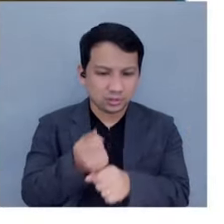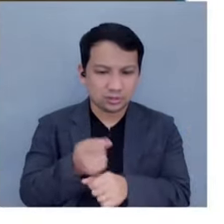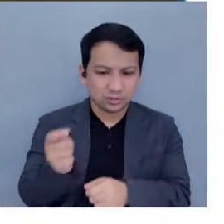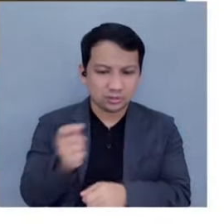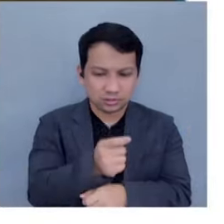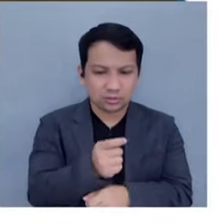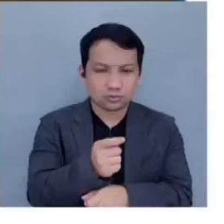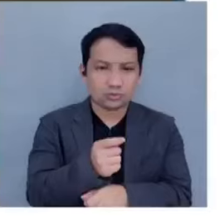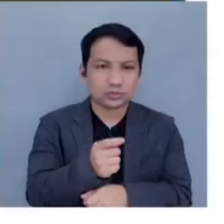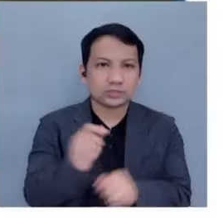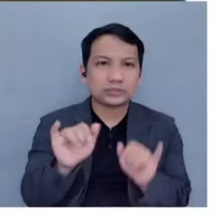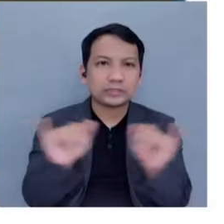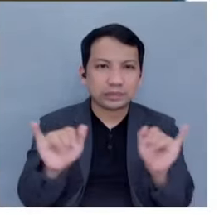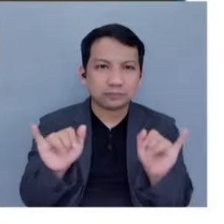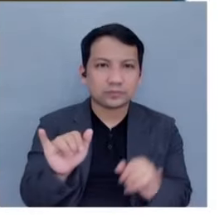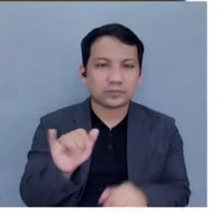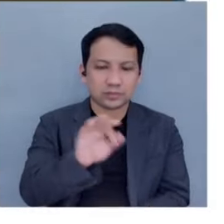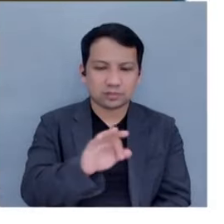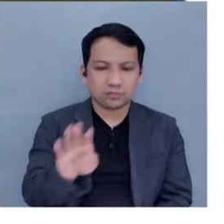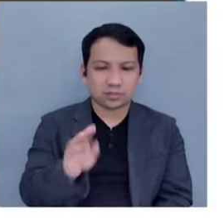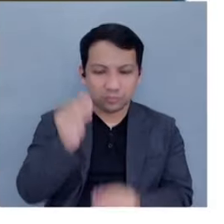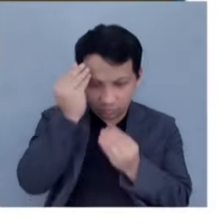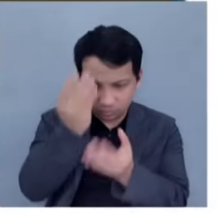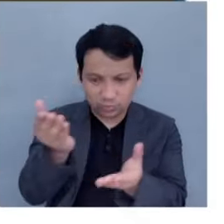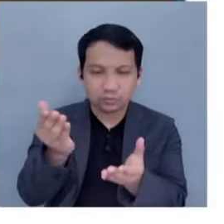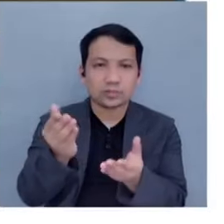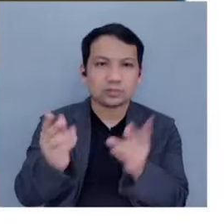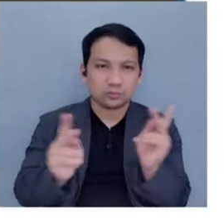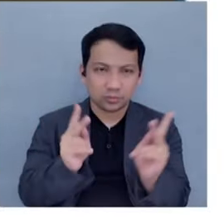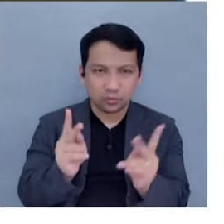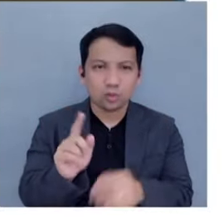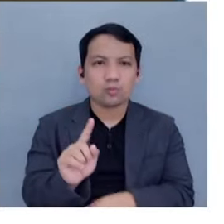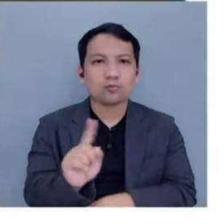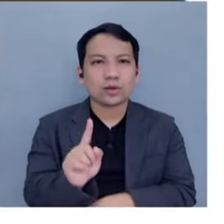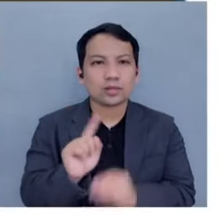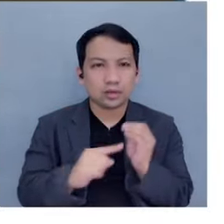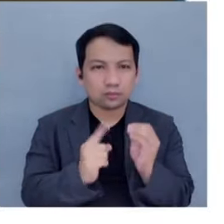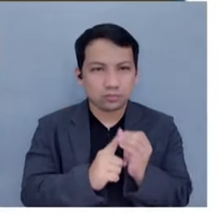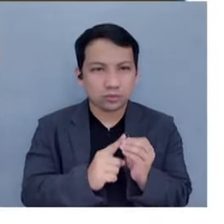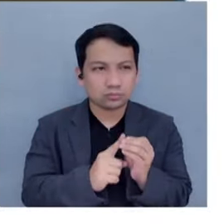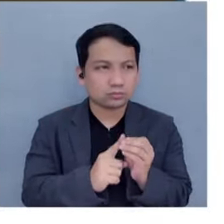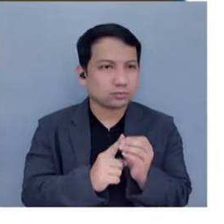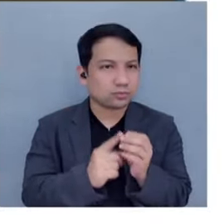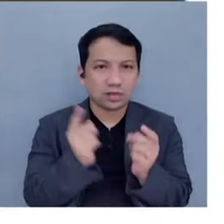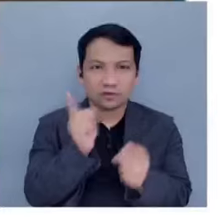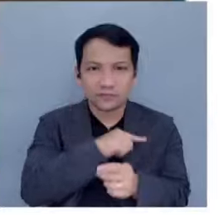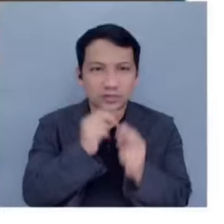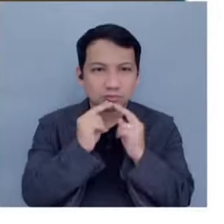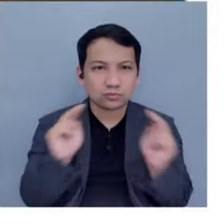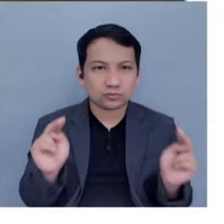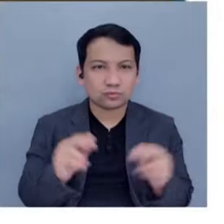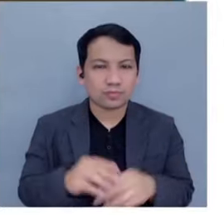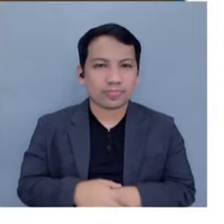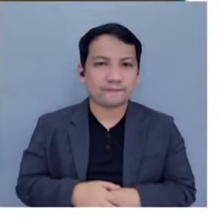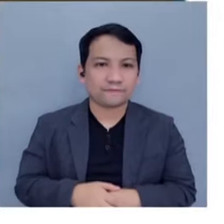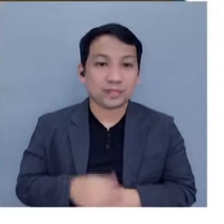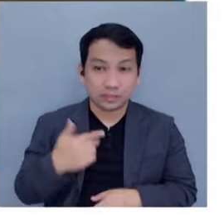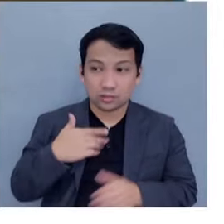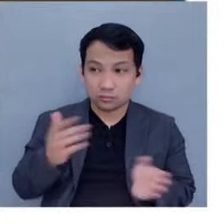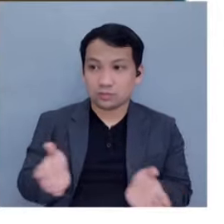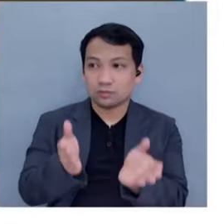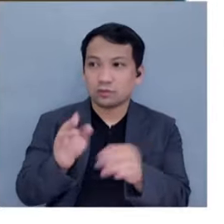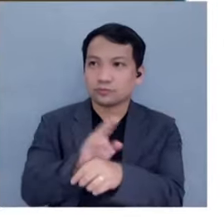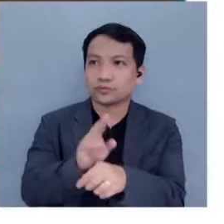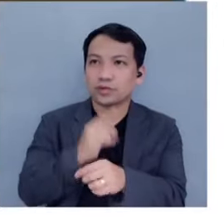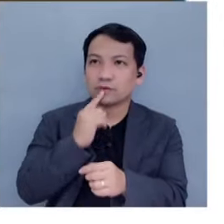in Facebook. And we need to inform the people regarding this. In fact, we're also pushing for legislation regarding the use of AI